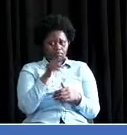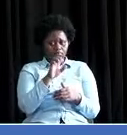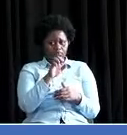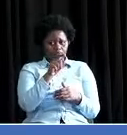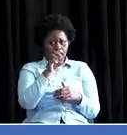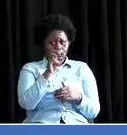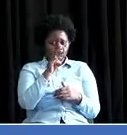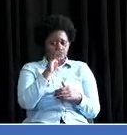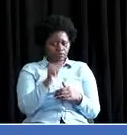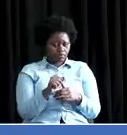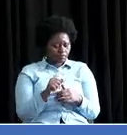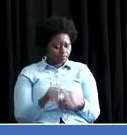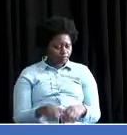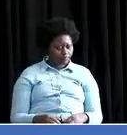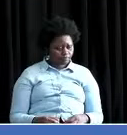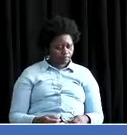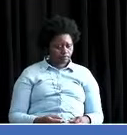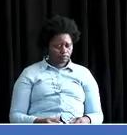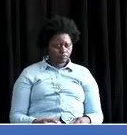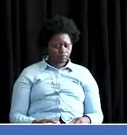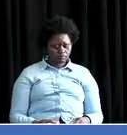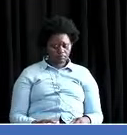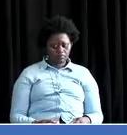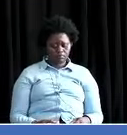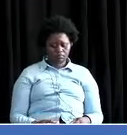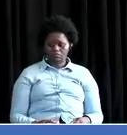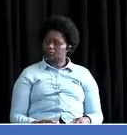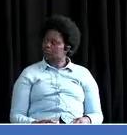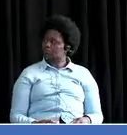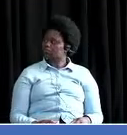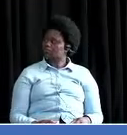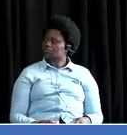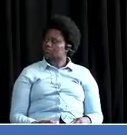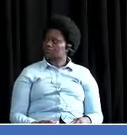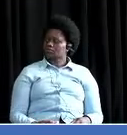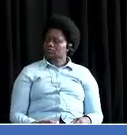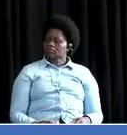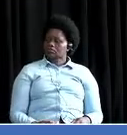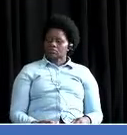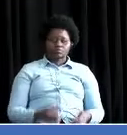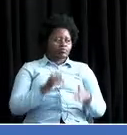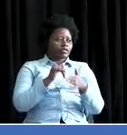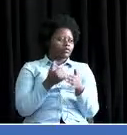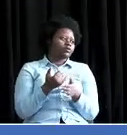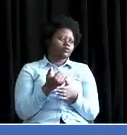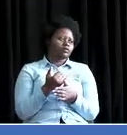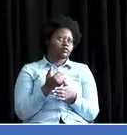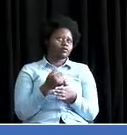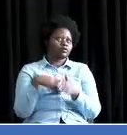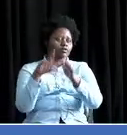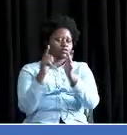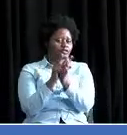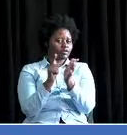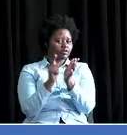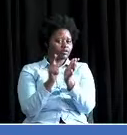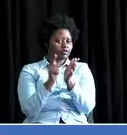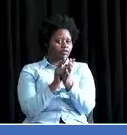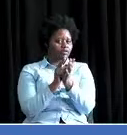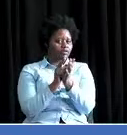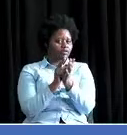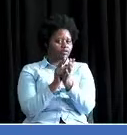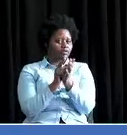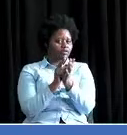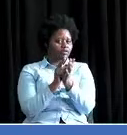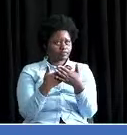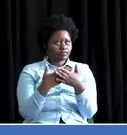Speaker, you referred to me. Order. Let's move on. Order. Mtetwa. So I just want to check legally if we can be able